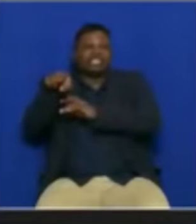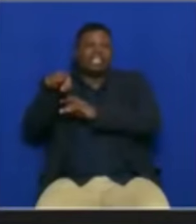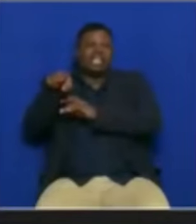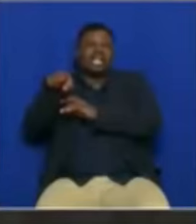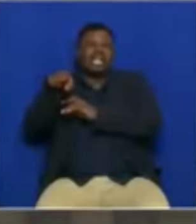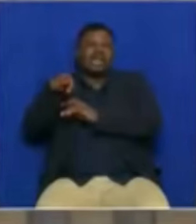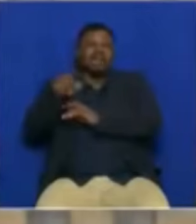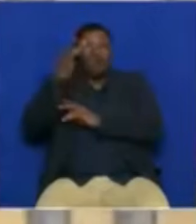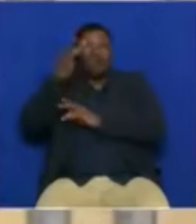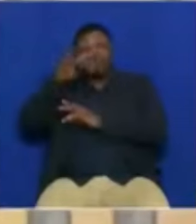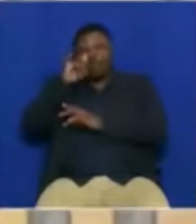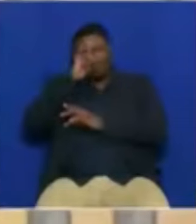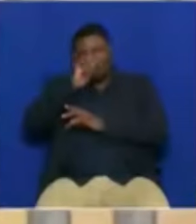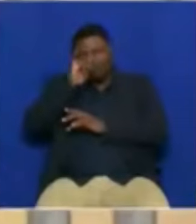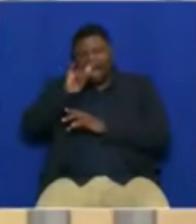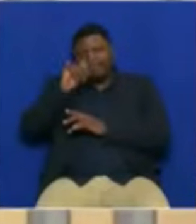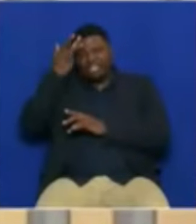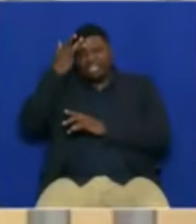are allegations,